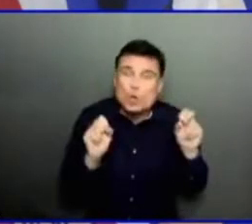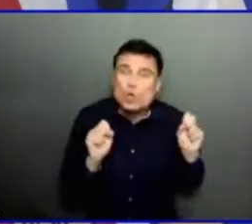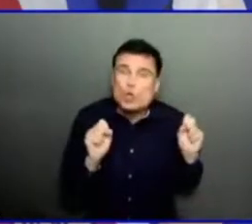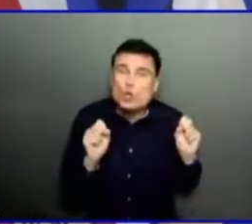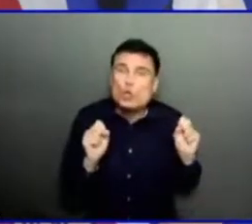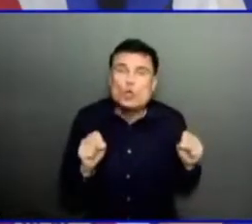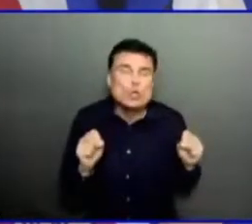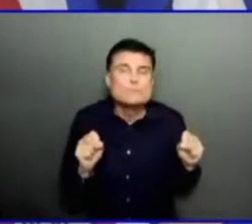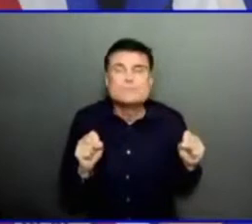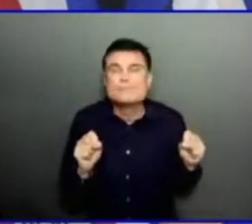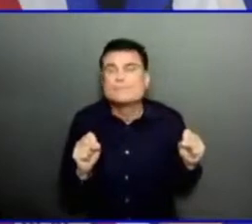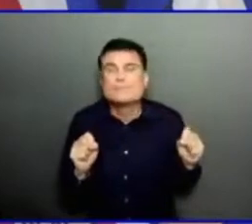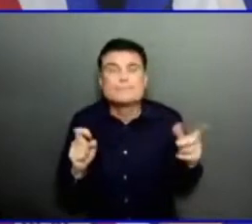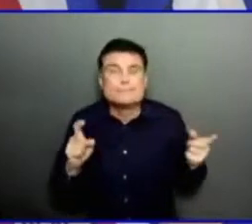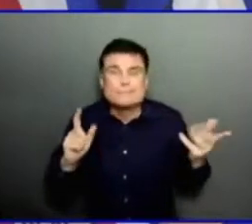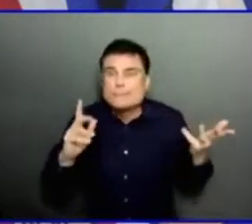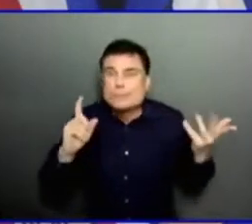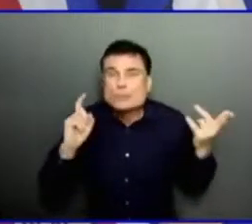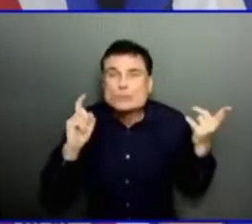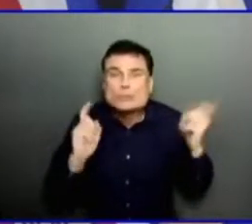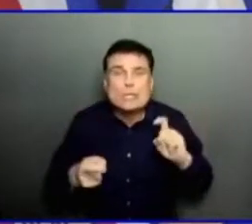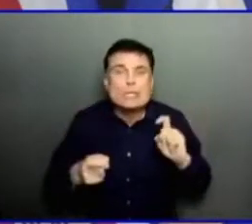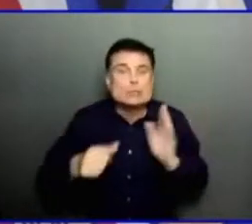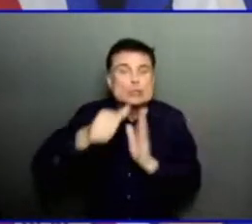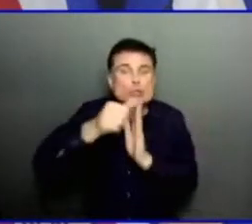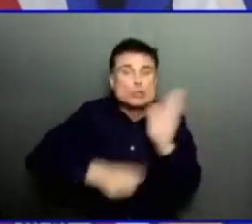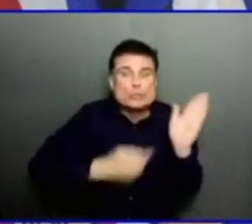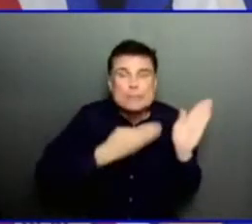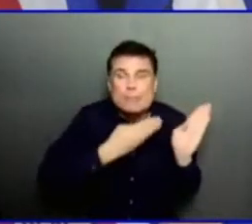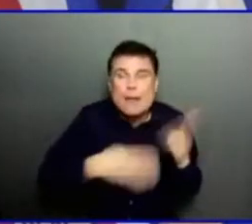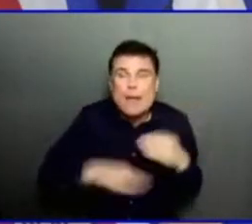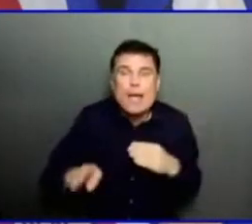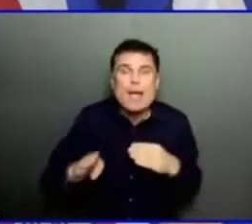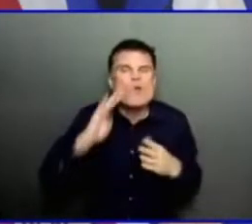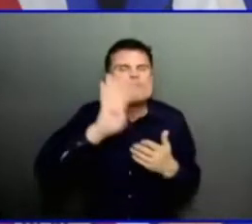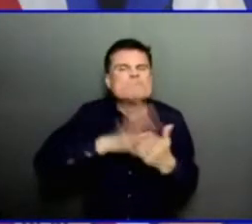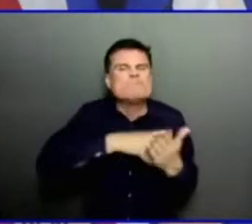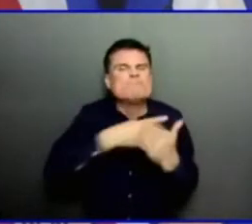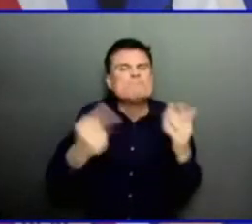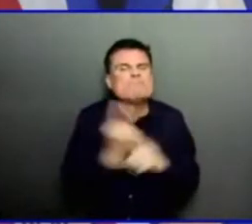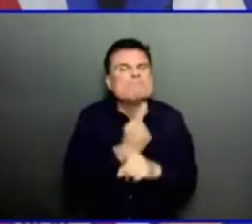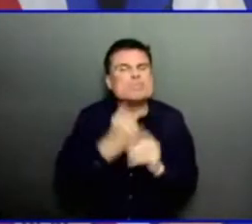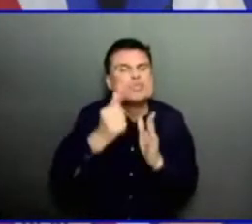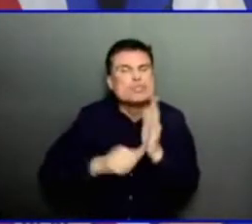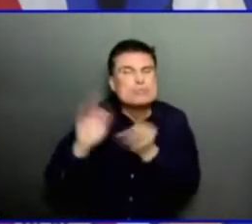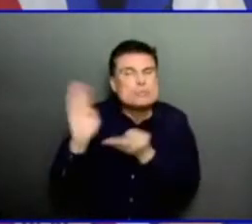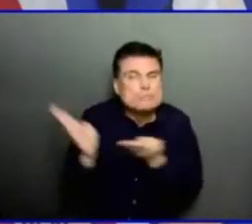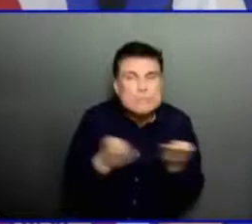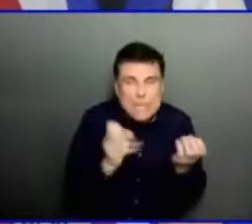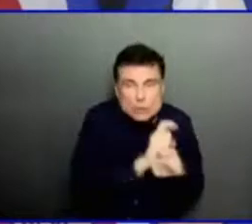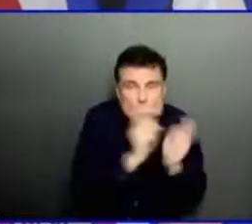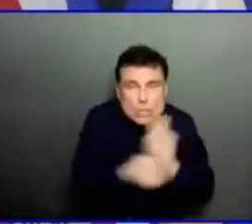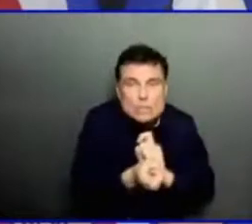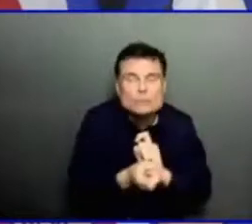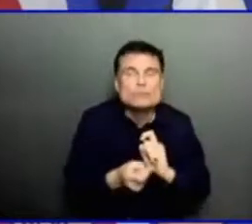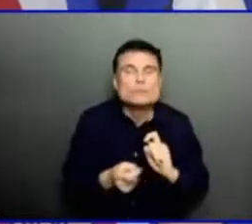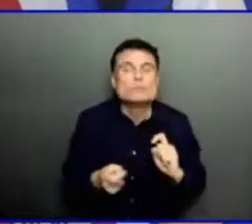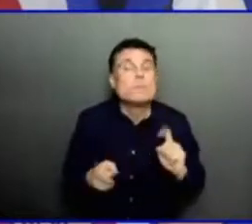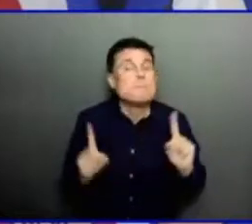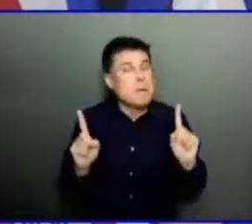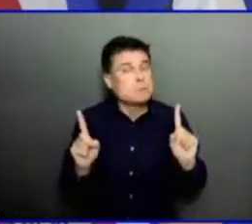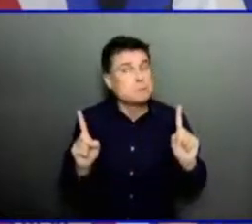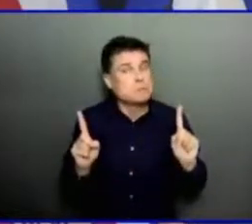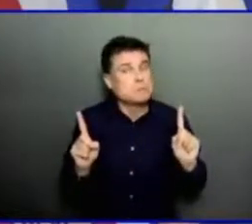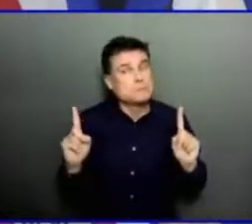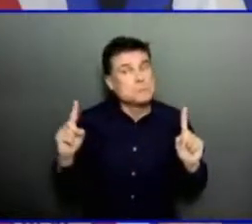when you hear different jurisdictions react on acute care capacity and critical care capacity, that's the difference in BC. Just to report on a couple